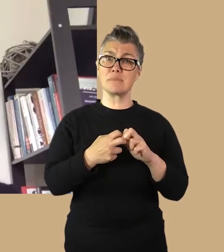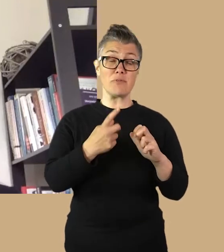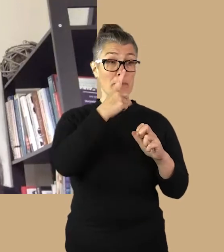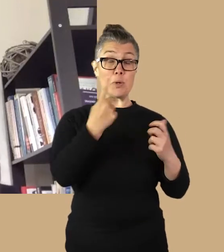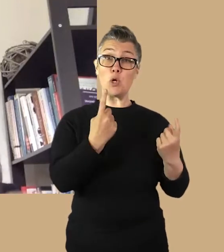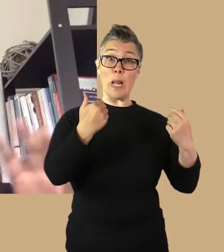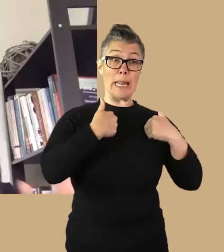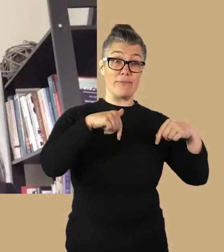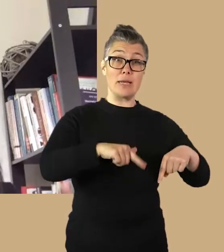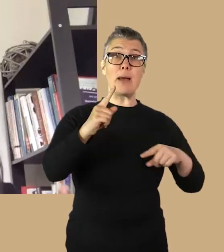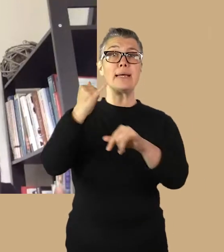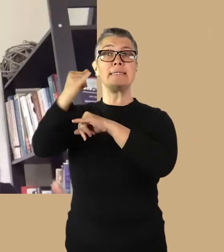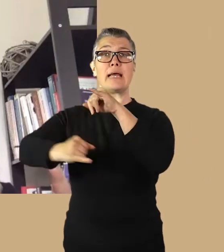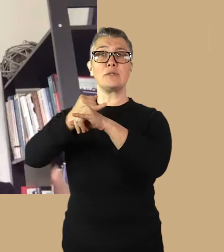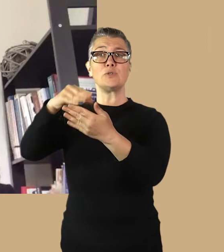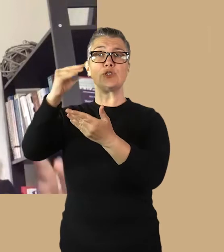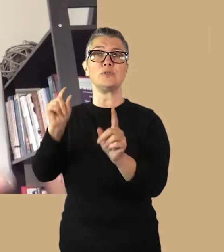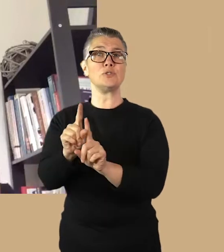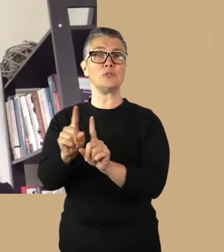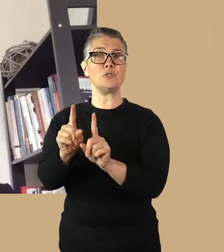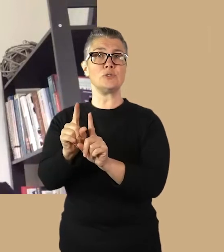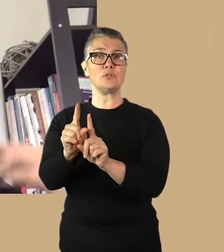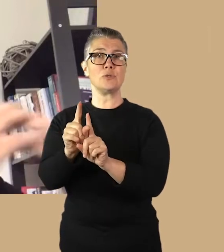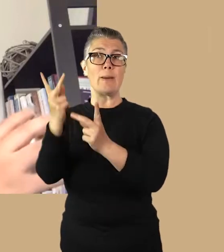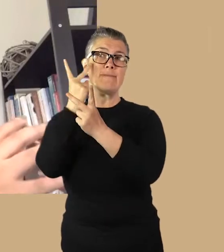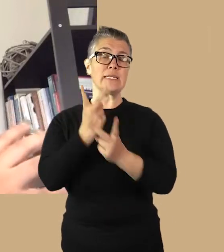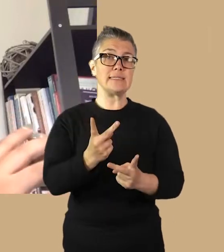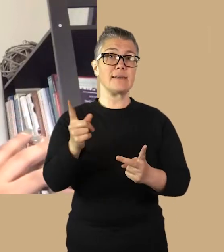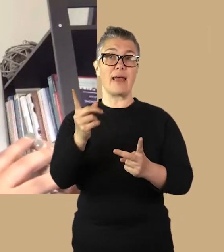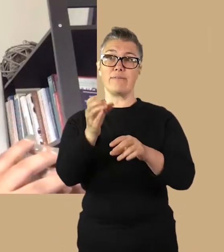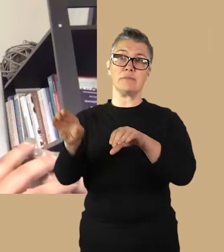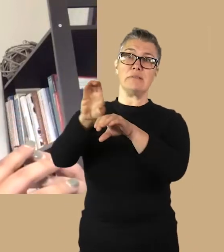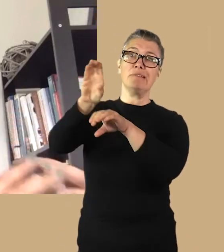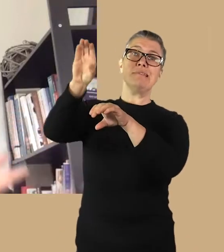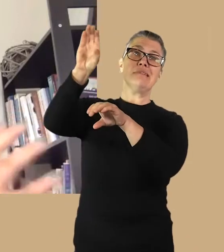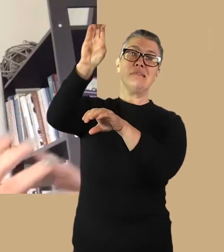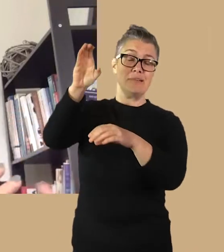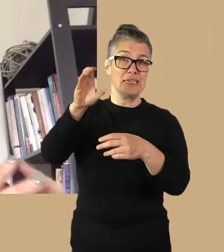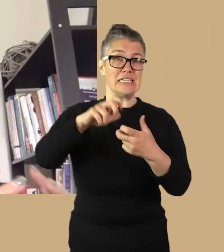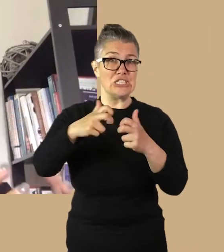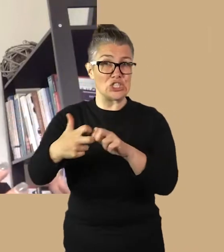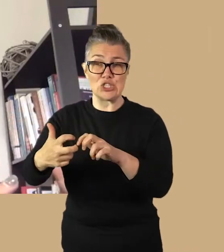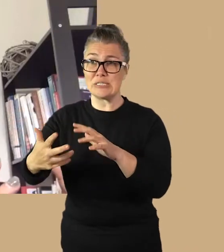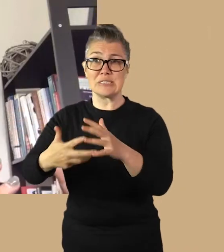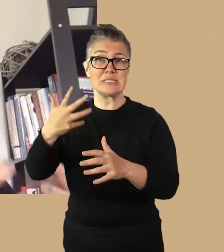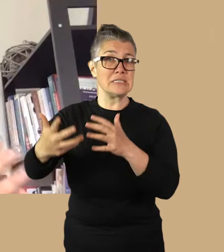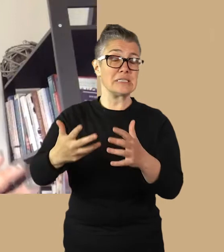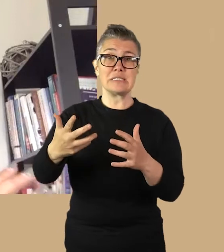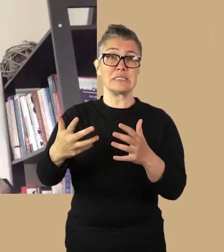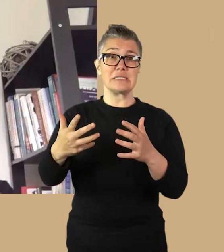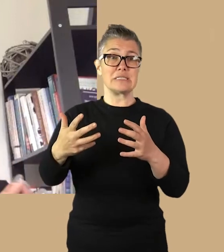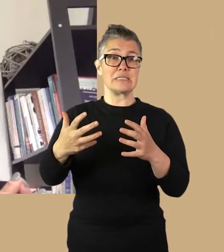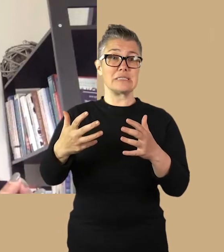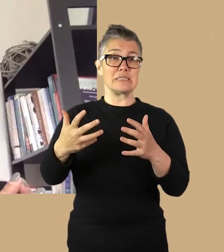international students, you put all these issues together along with 10 other issues on top of that. So their